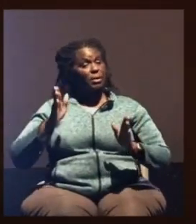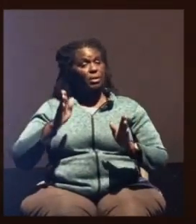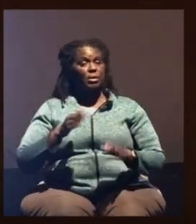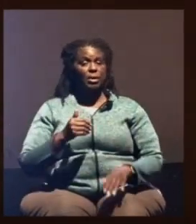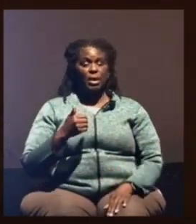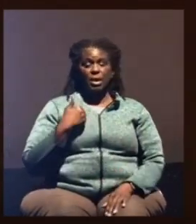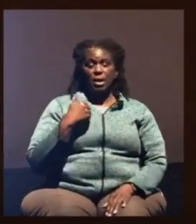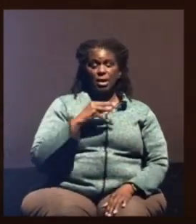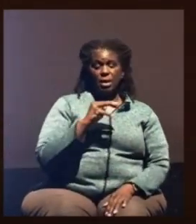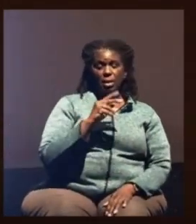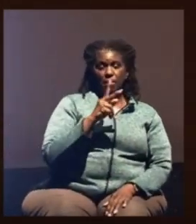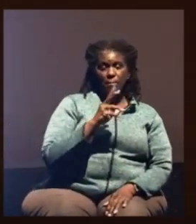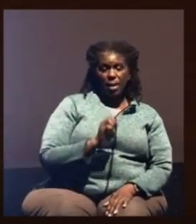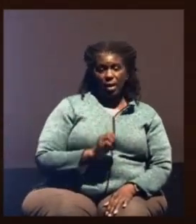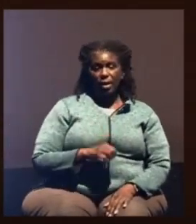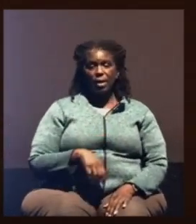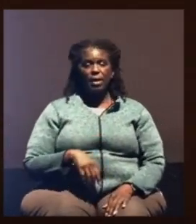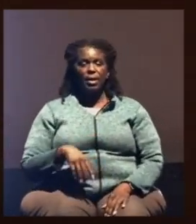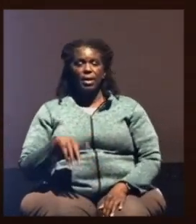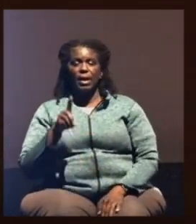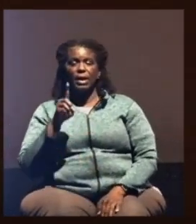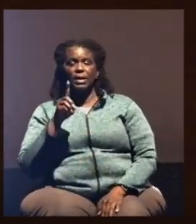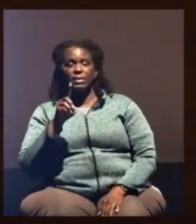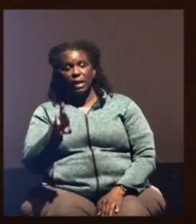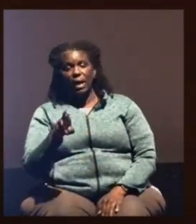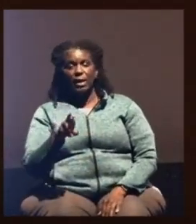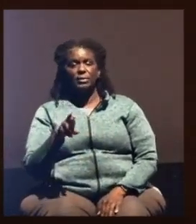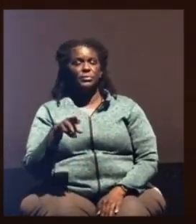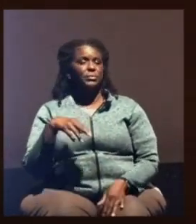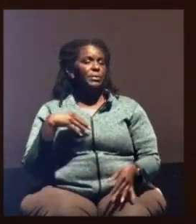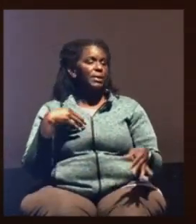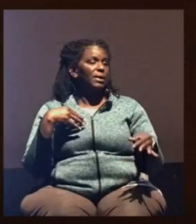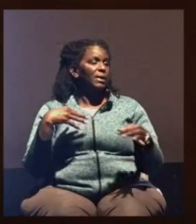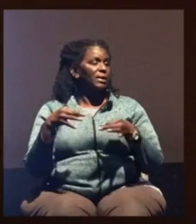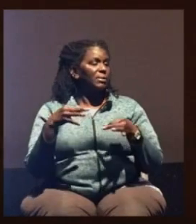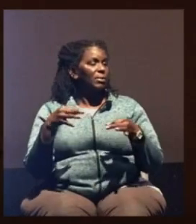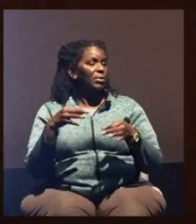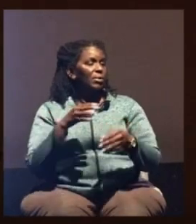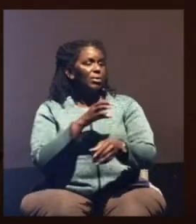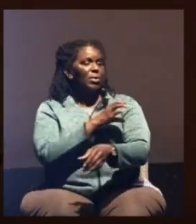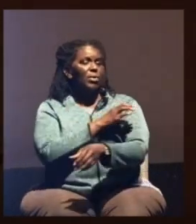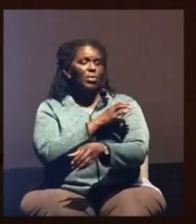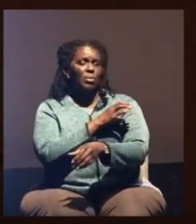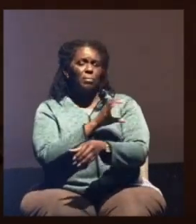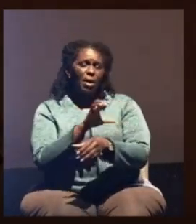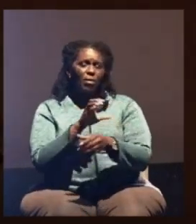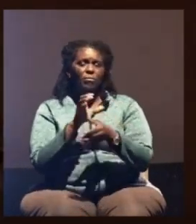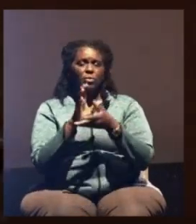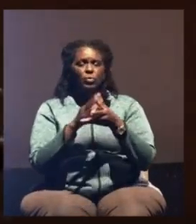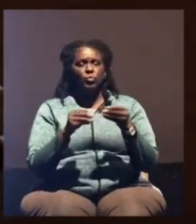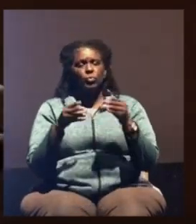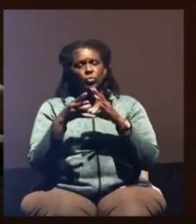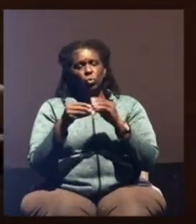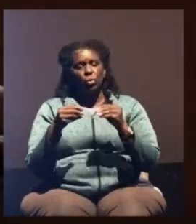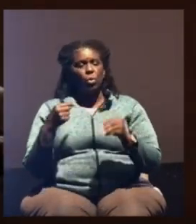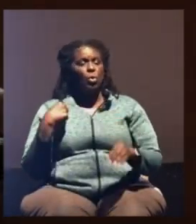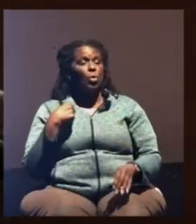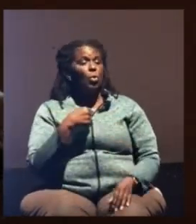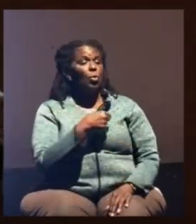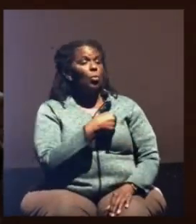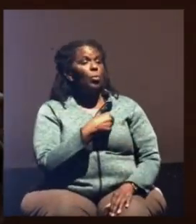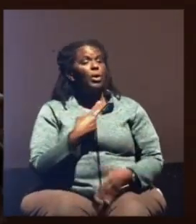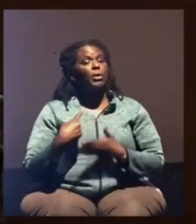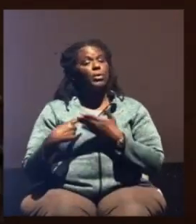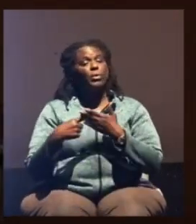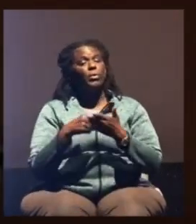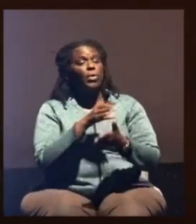young Mike, and you know, and then we had the doctor that was telling us that very powerful story. We're here to talk a little bit